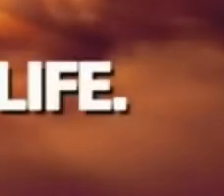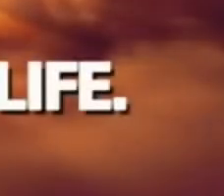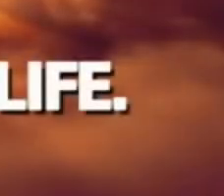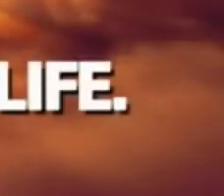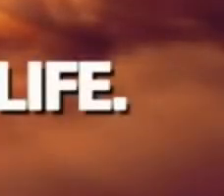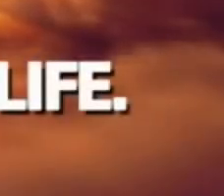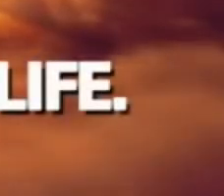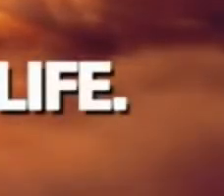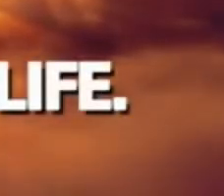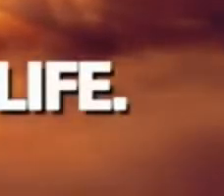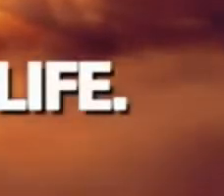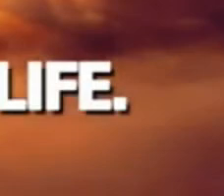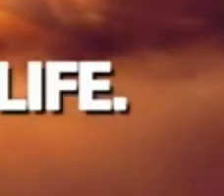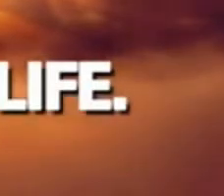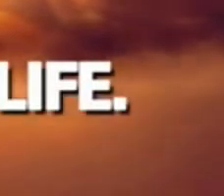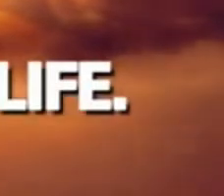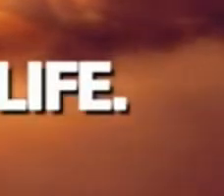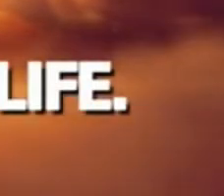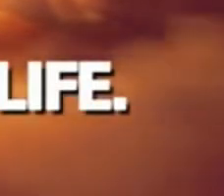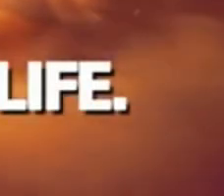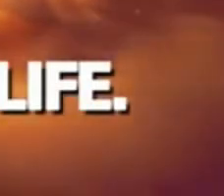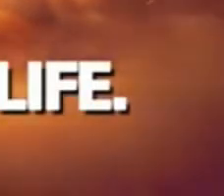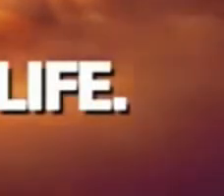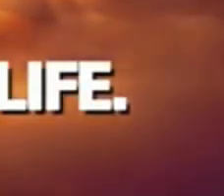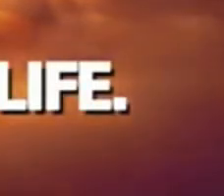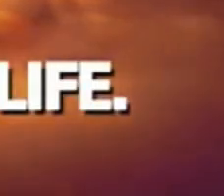His peace overflows in my